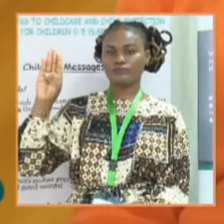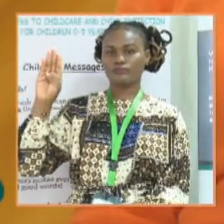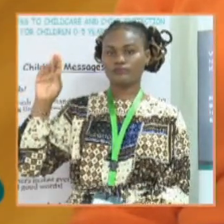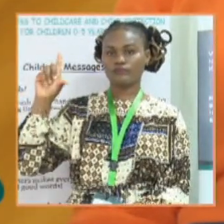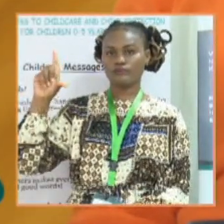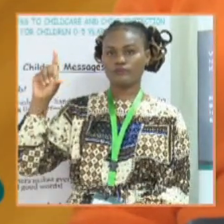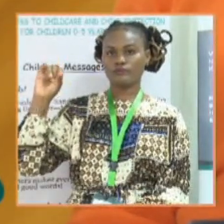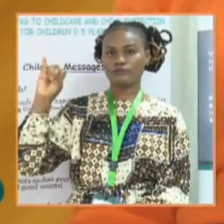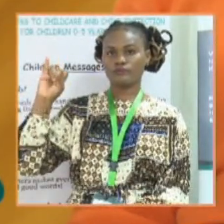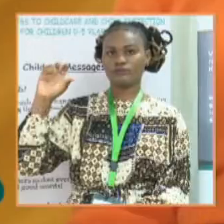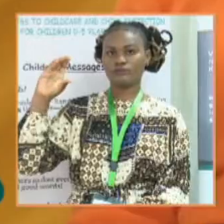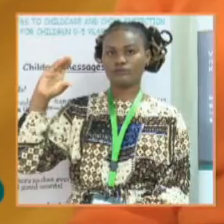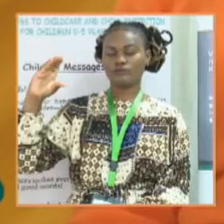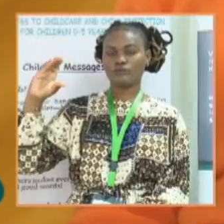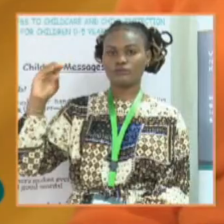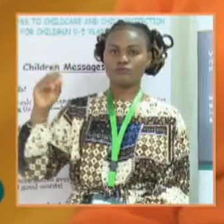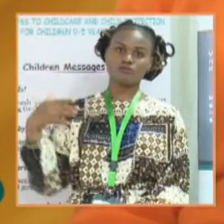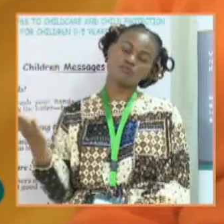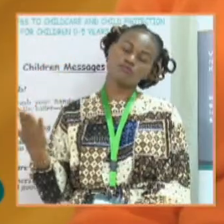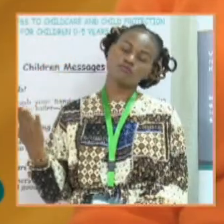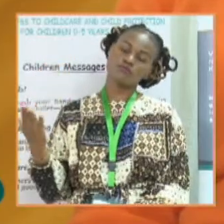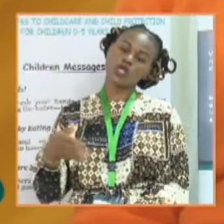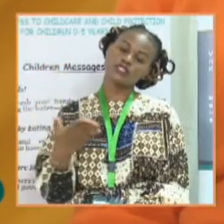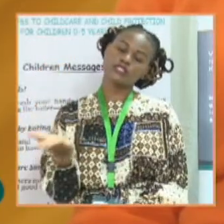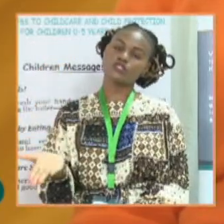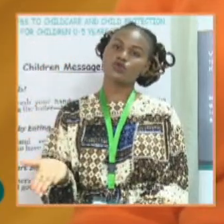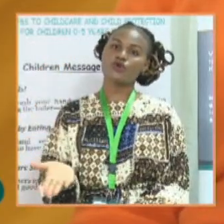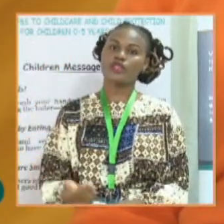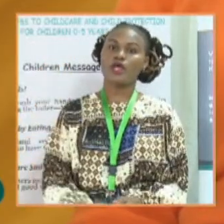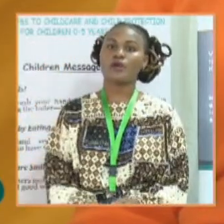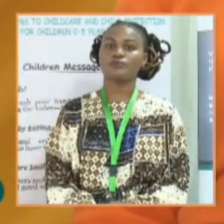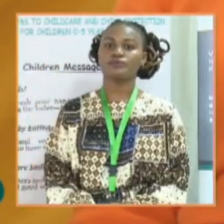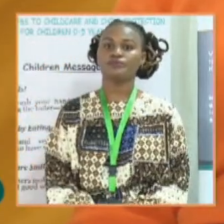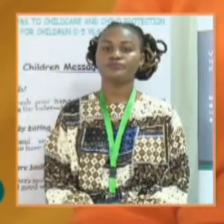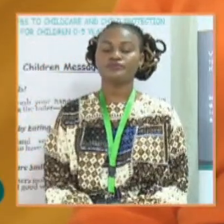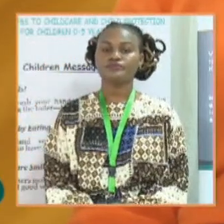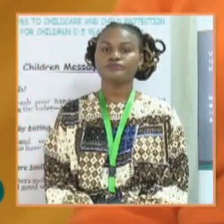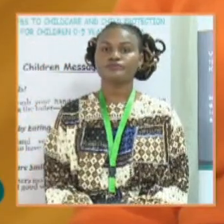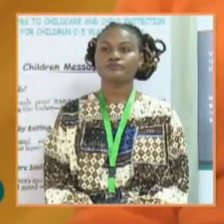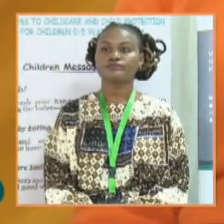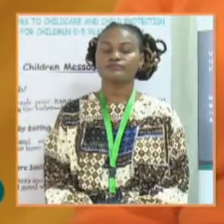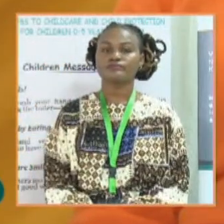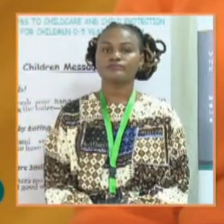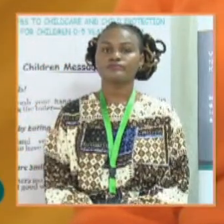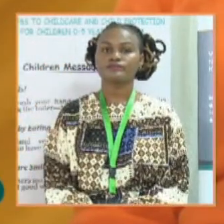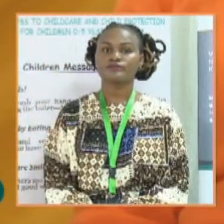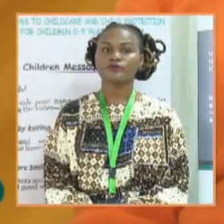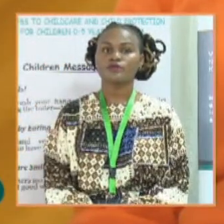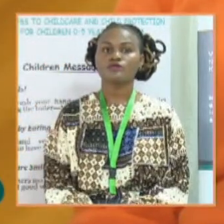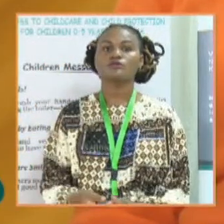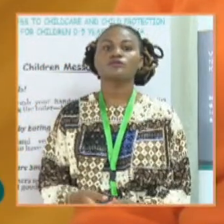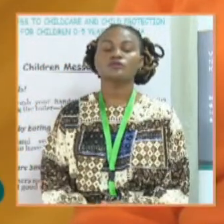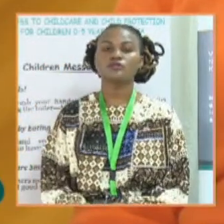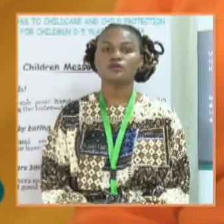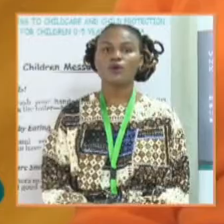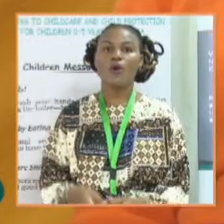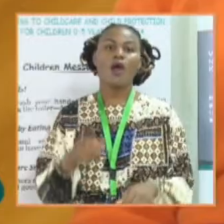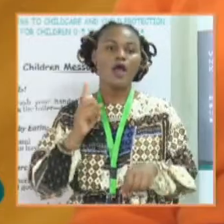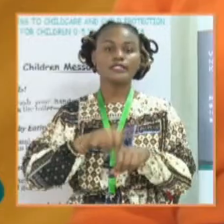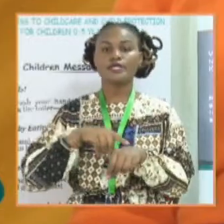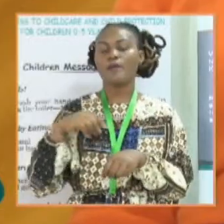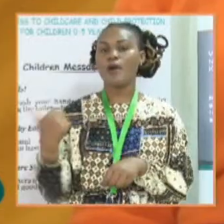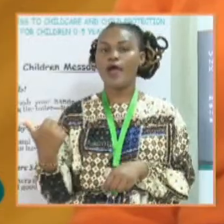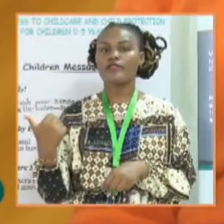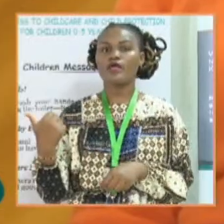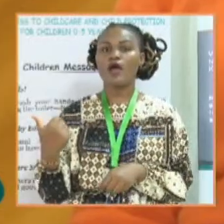because if funds are delivered late, it means there are activities that were